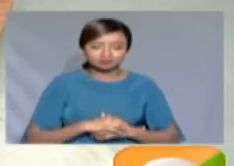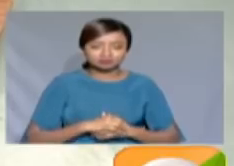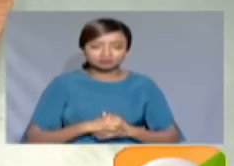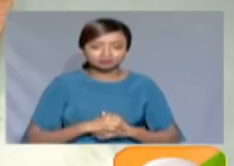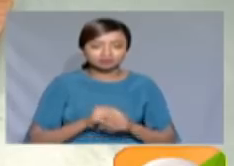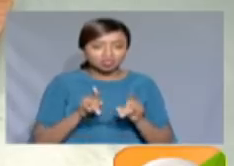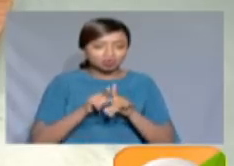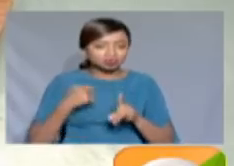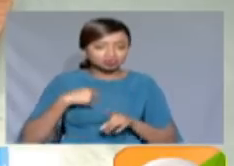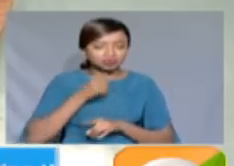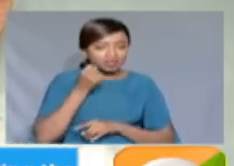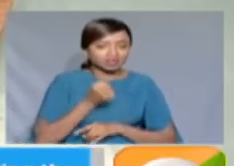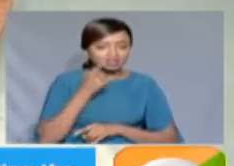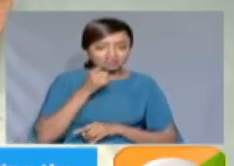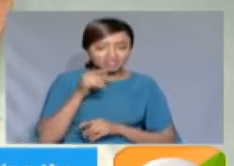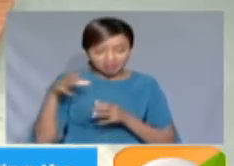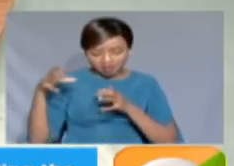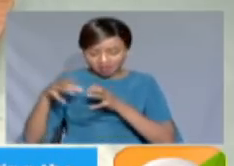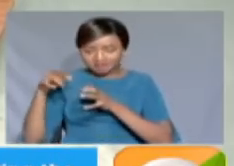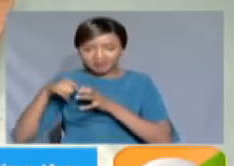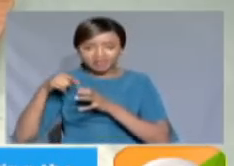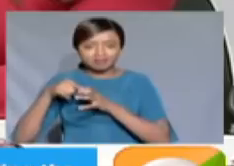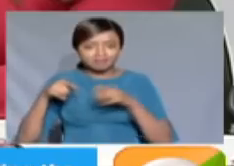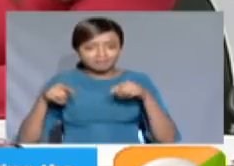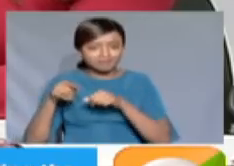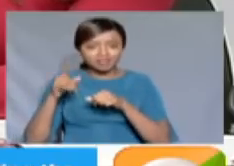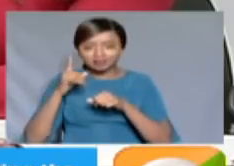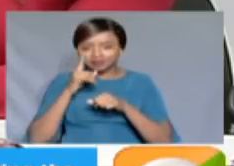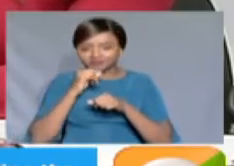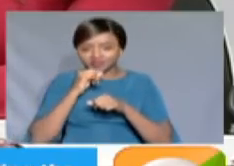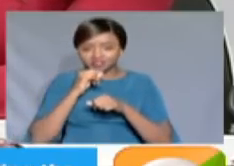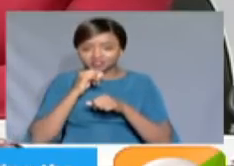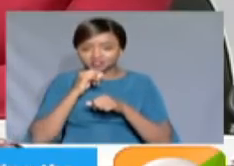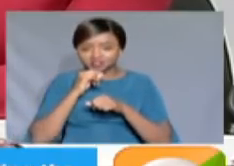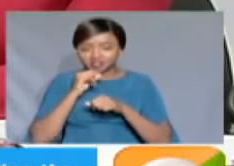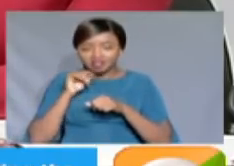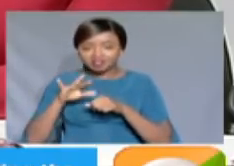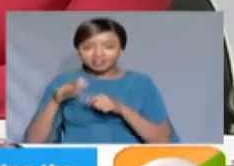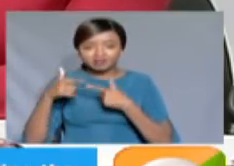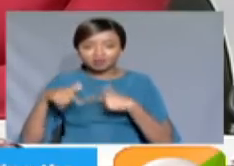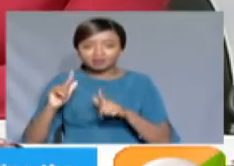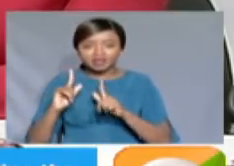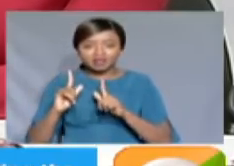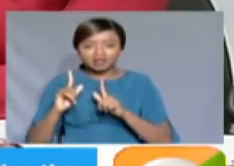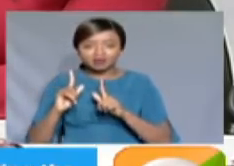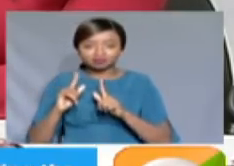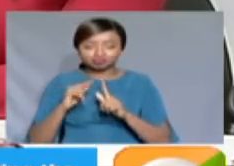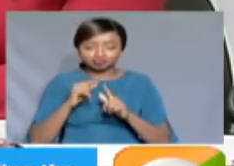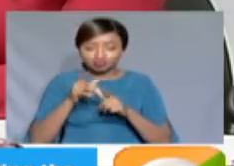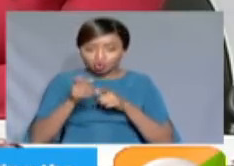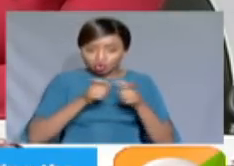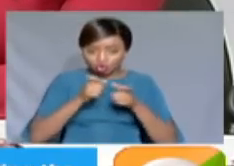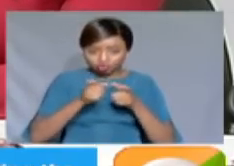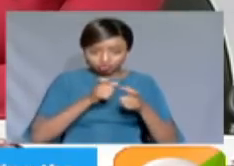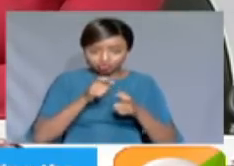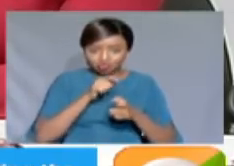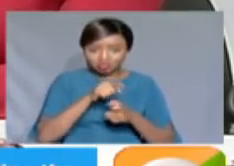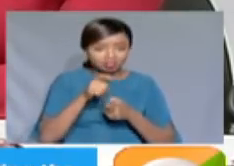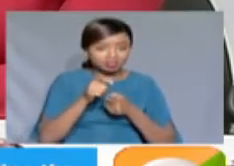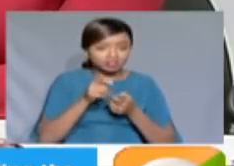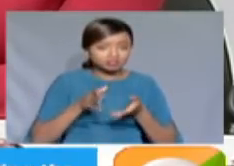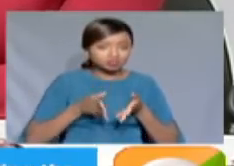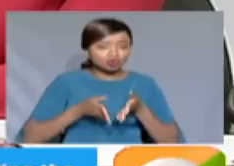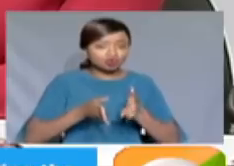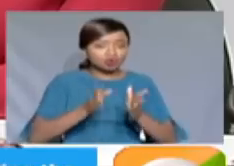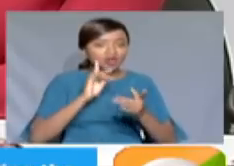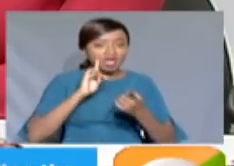company building this, they have a concession agreement where they'll be allowed to run this road up